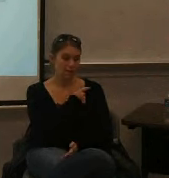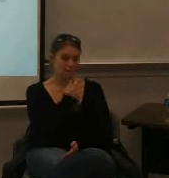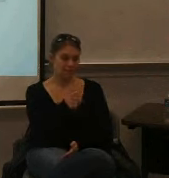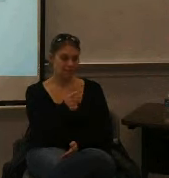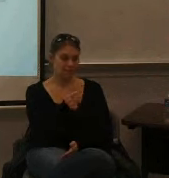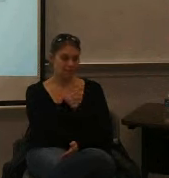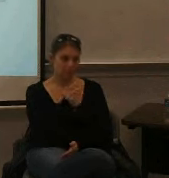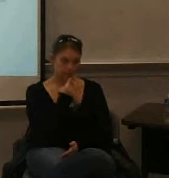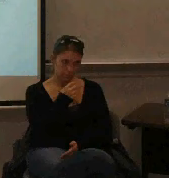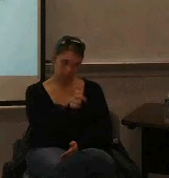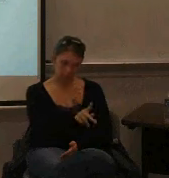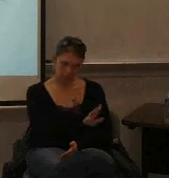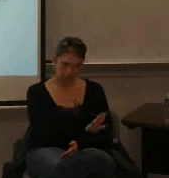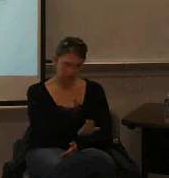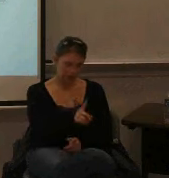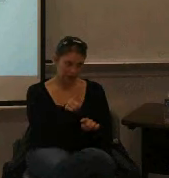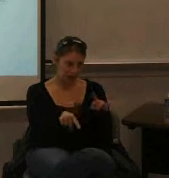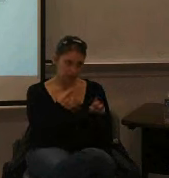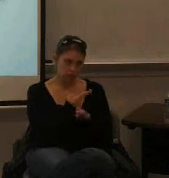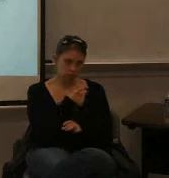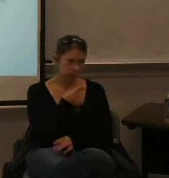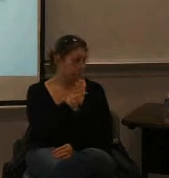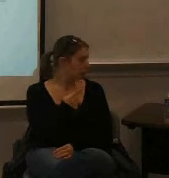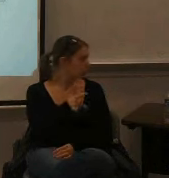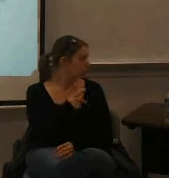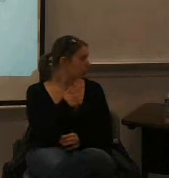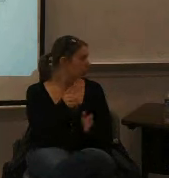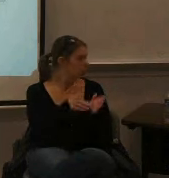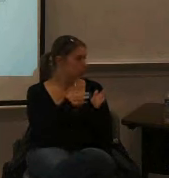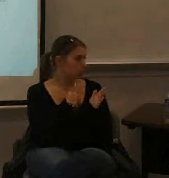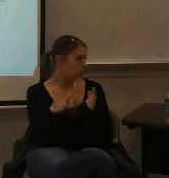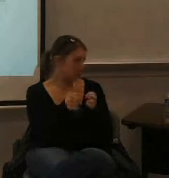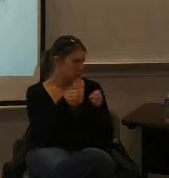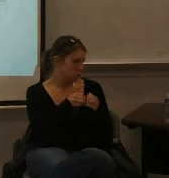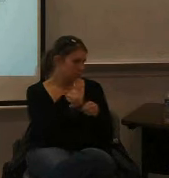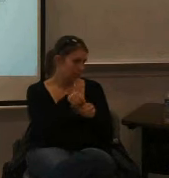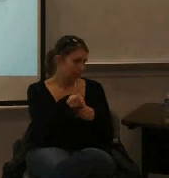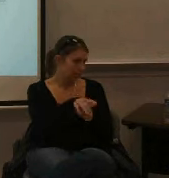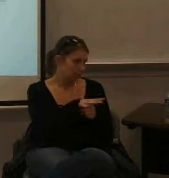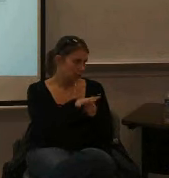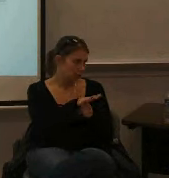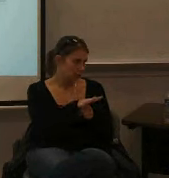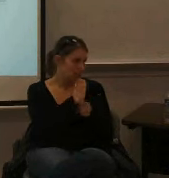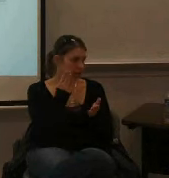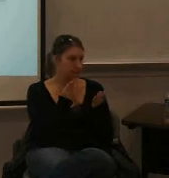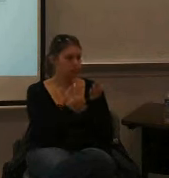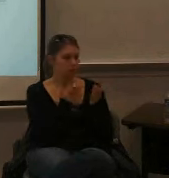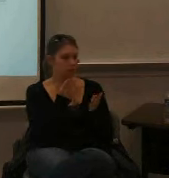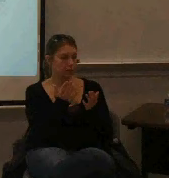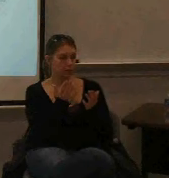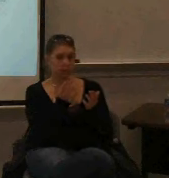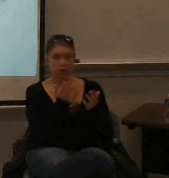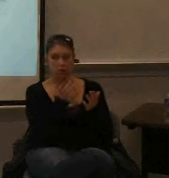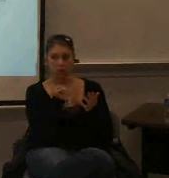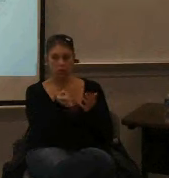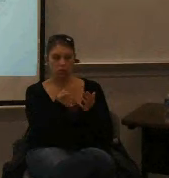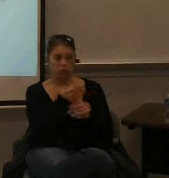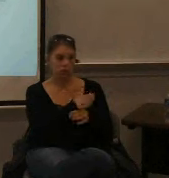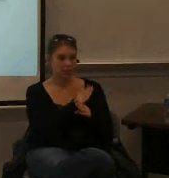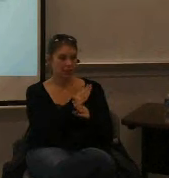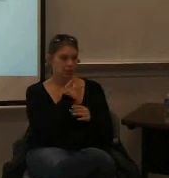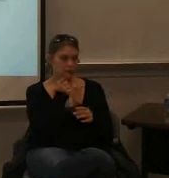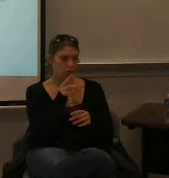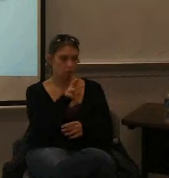ban, and you'd say, okay, you can't use phosphate-containing detergents anymore in this region. Maybe you'd